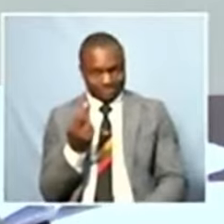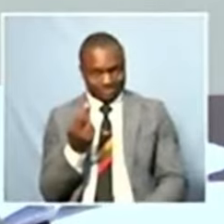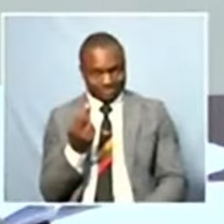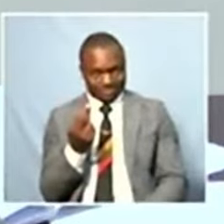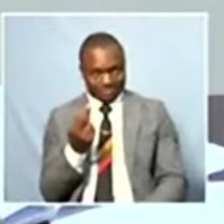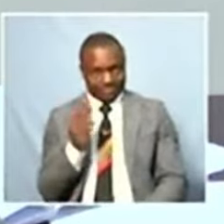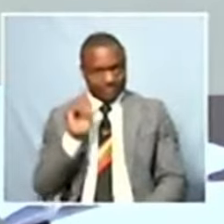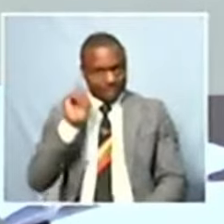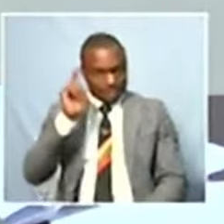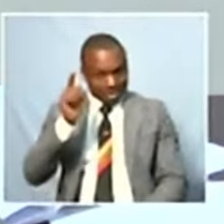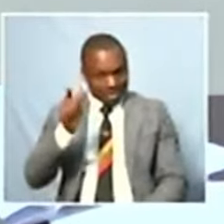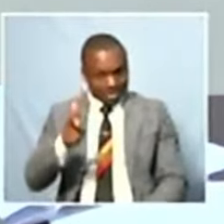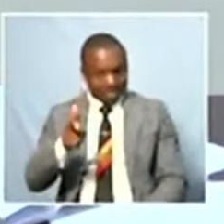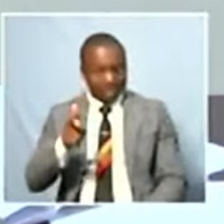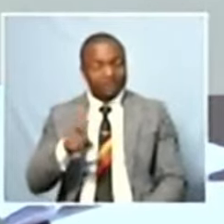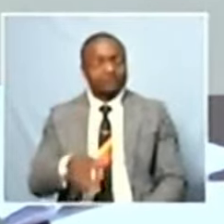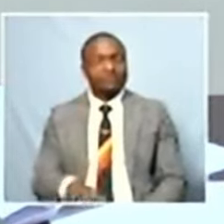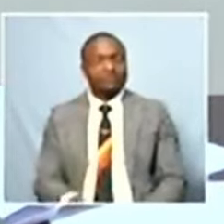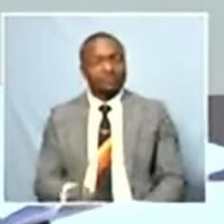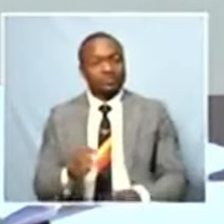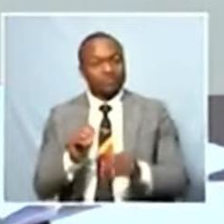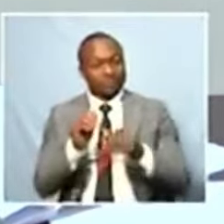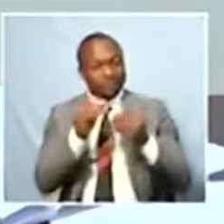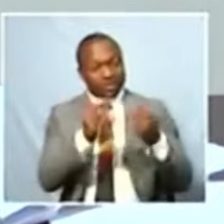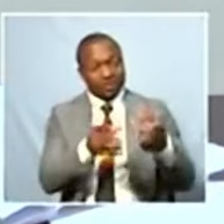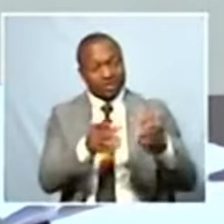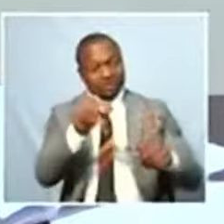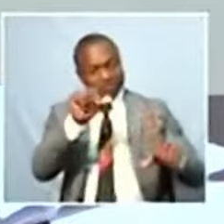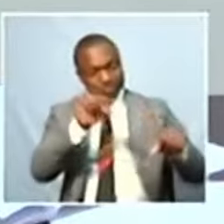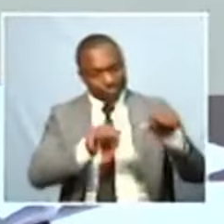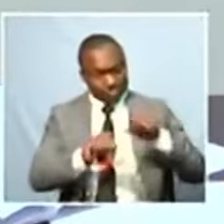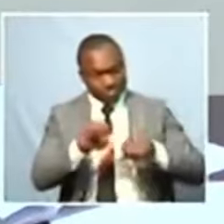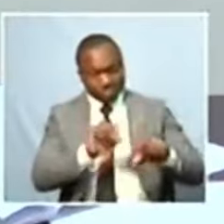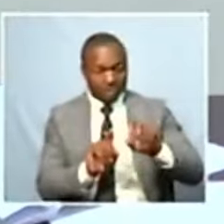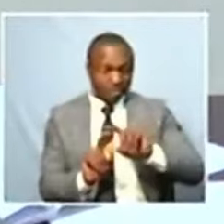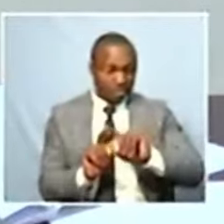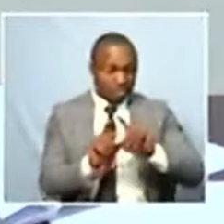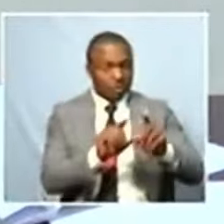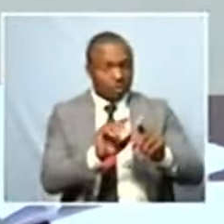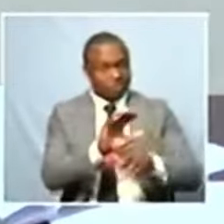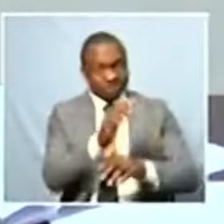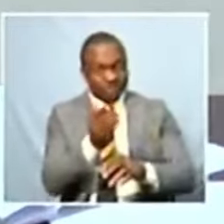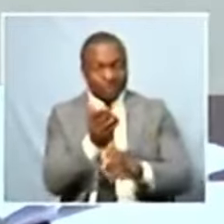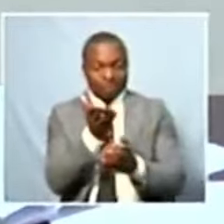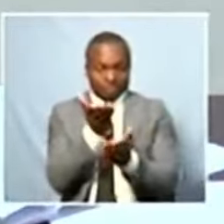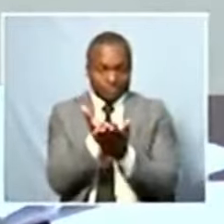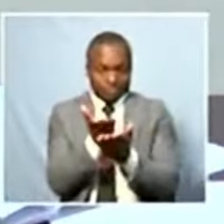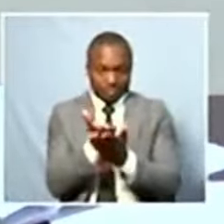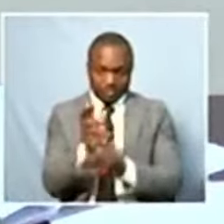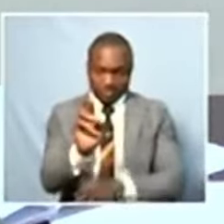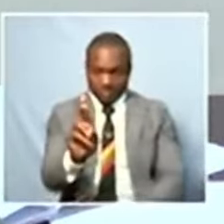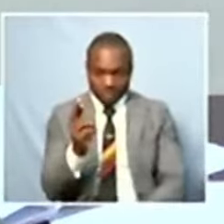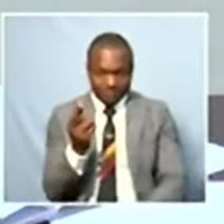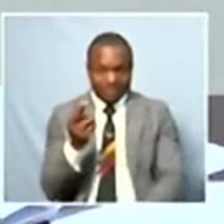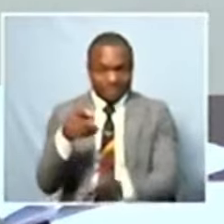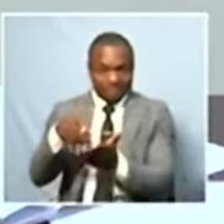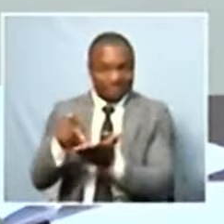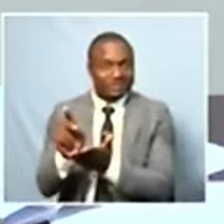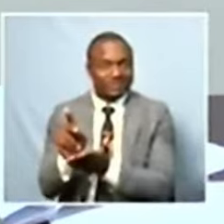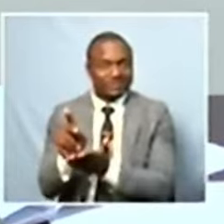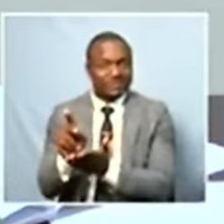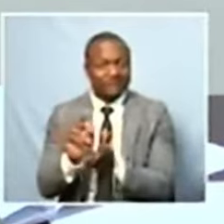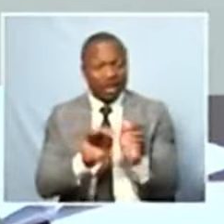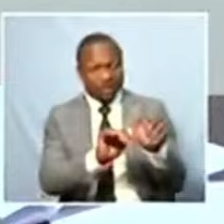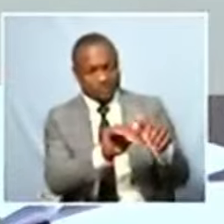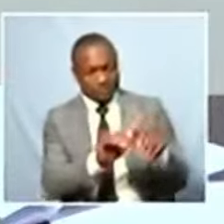And later on, when we issue our assessments, we have to go back now and start claiming back the refund we had paid. So to